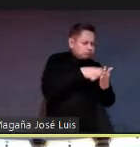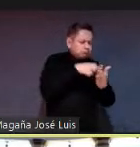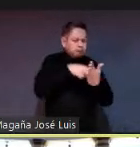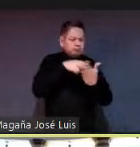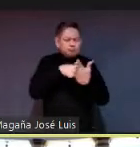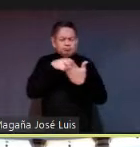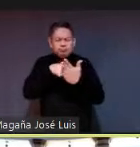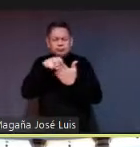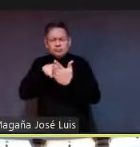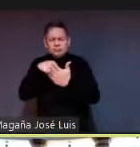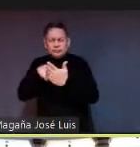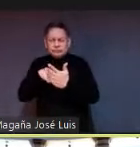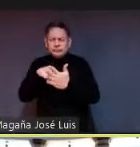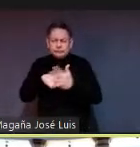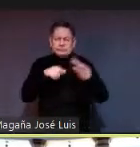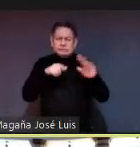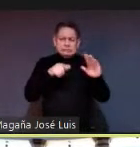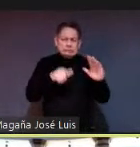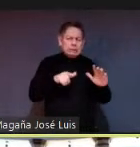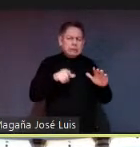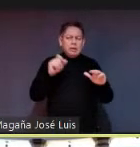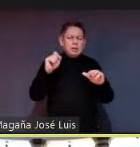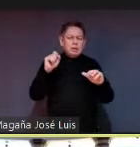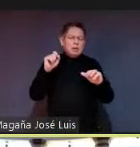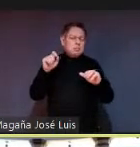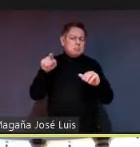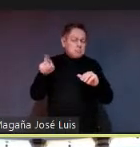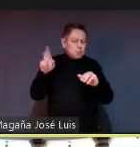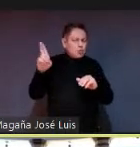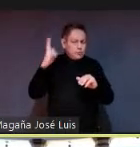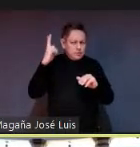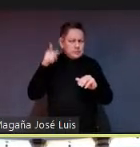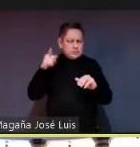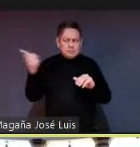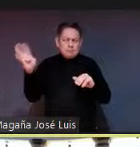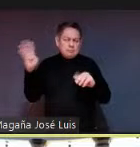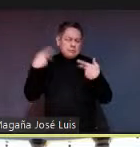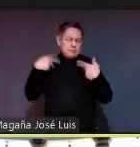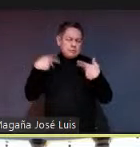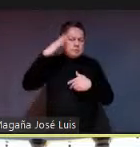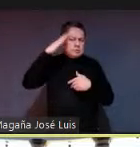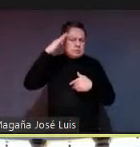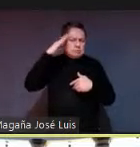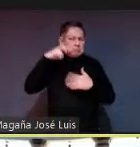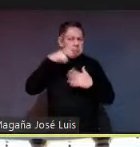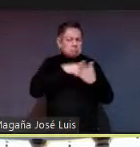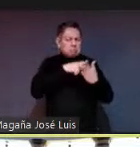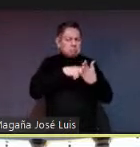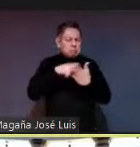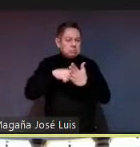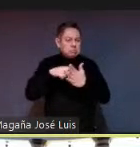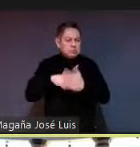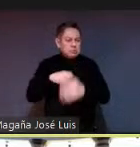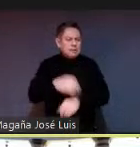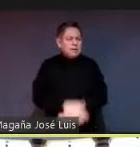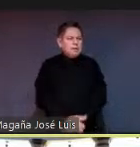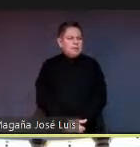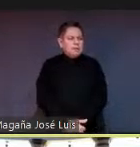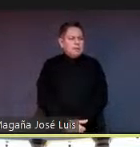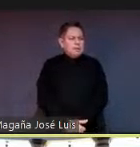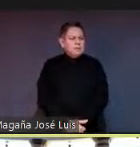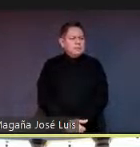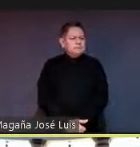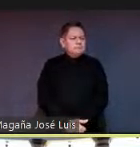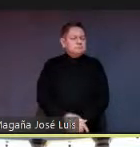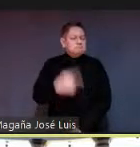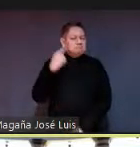During the third stage, we worked with the same academic departments. We had participation of top leaders